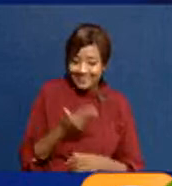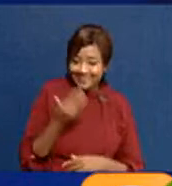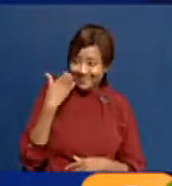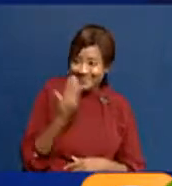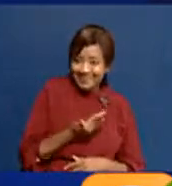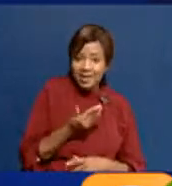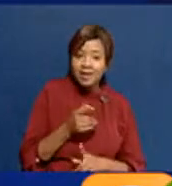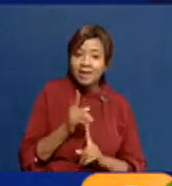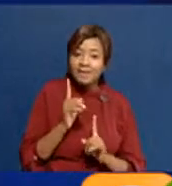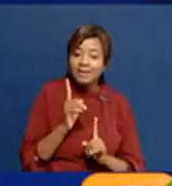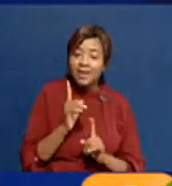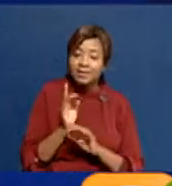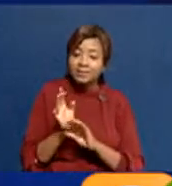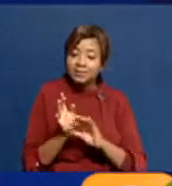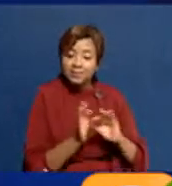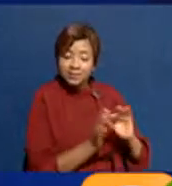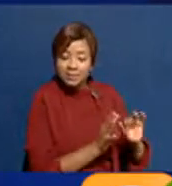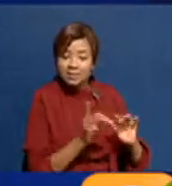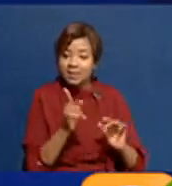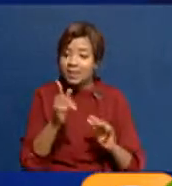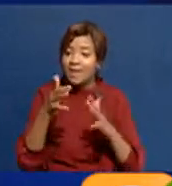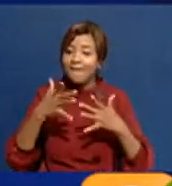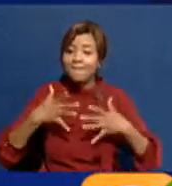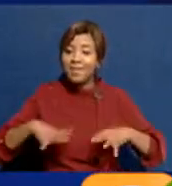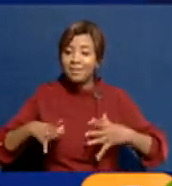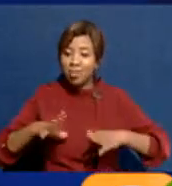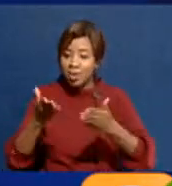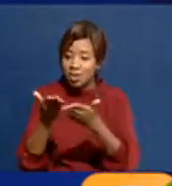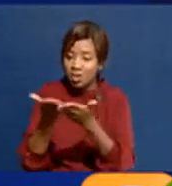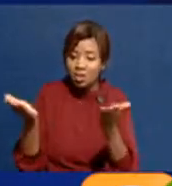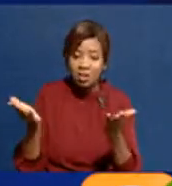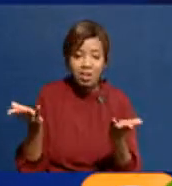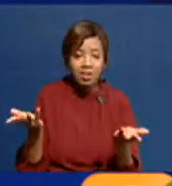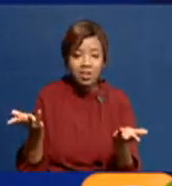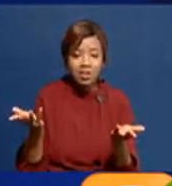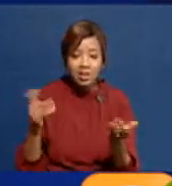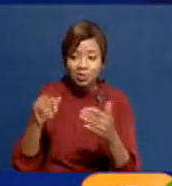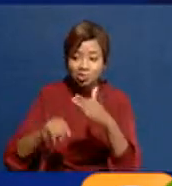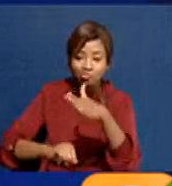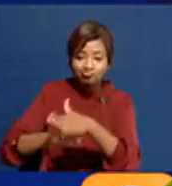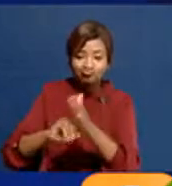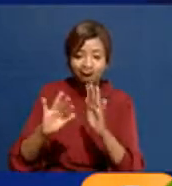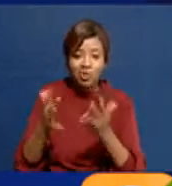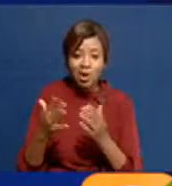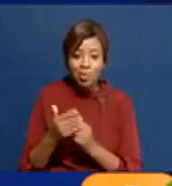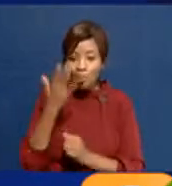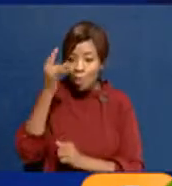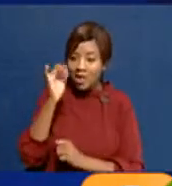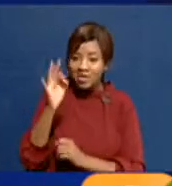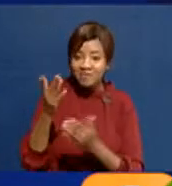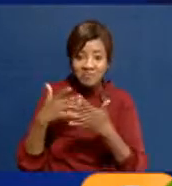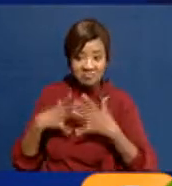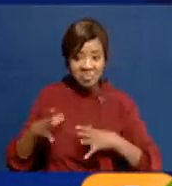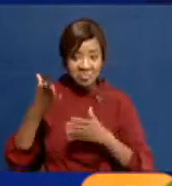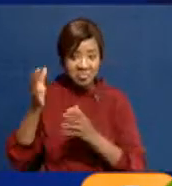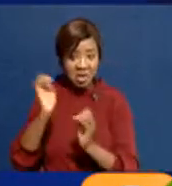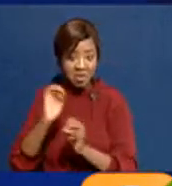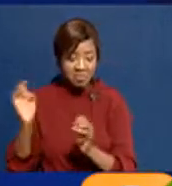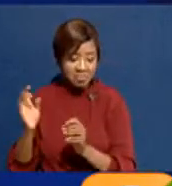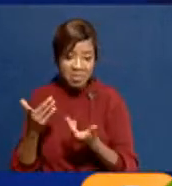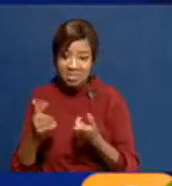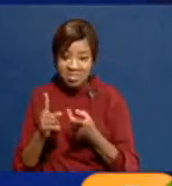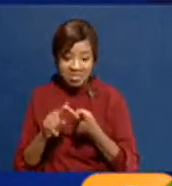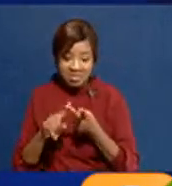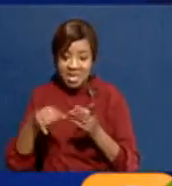in human, in human beings. Because if these people are not there, then there'll be no